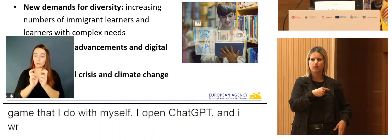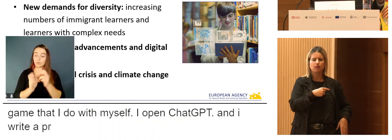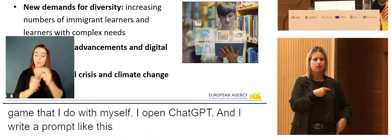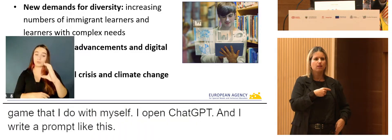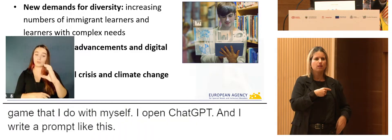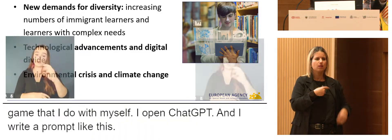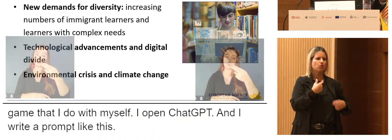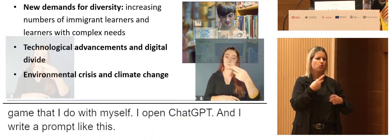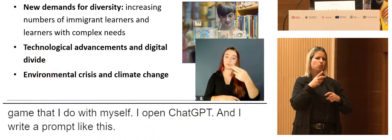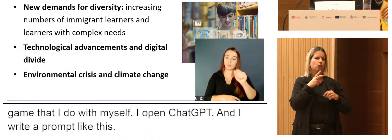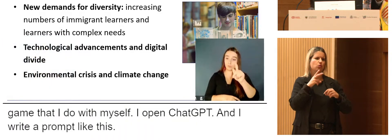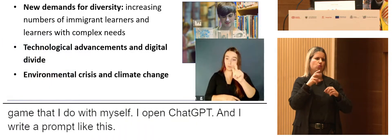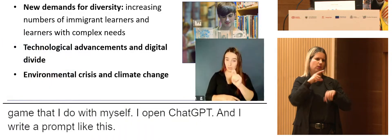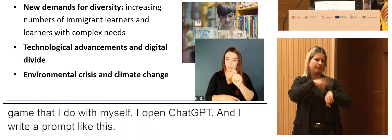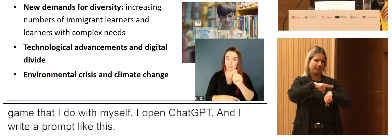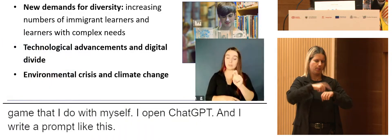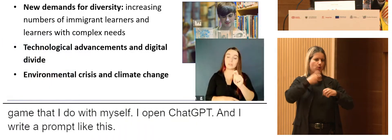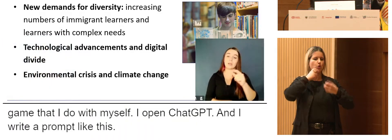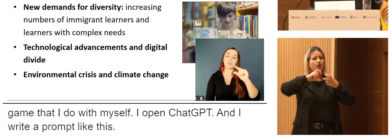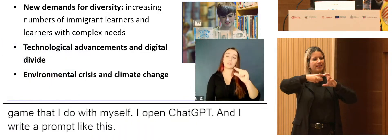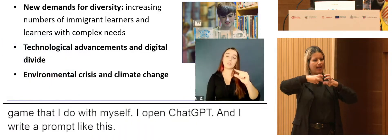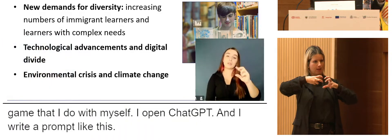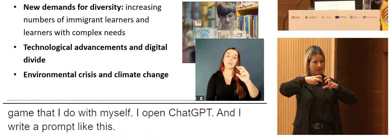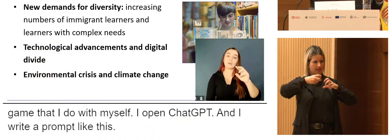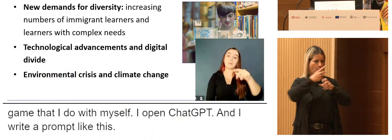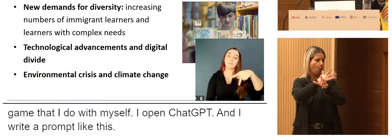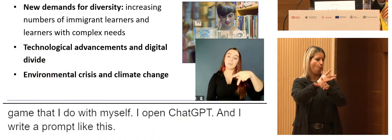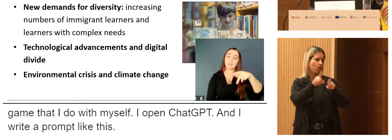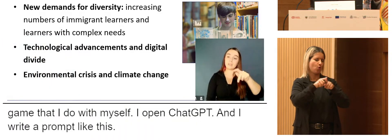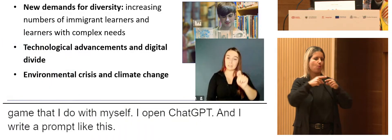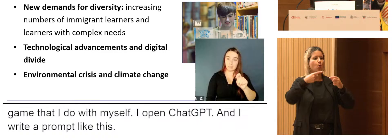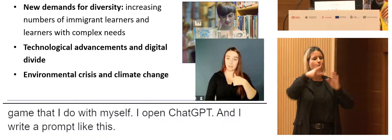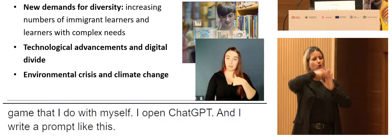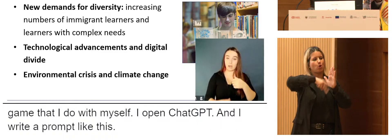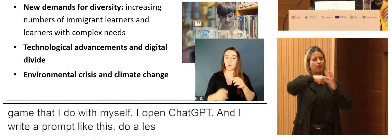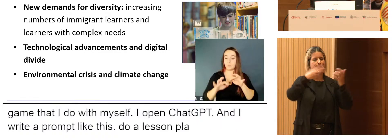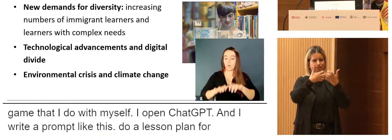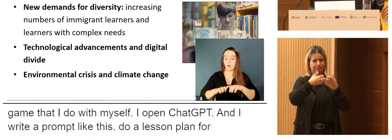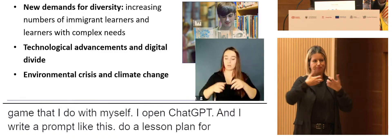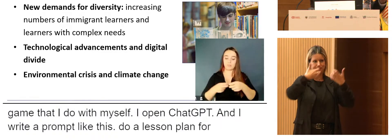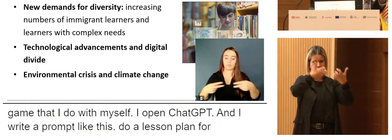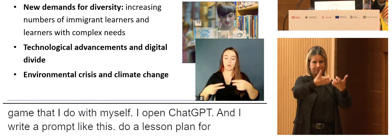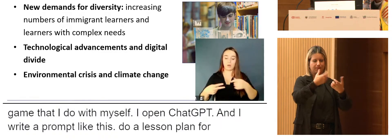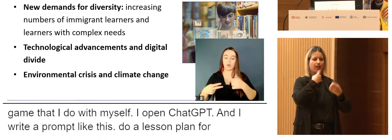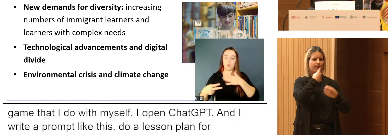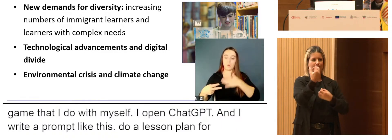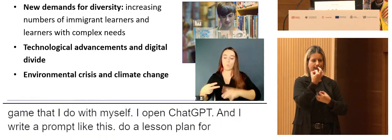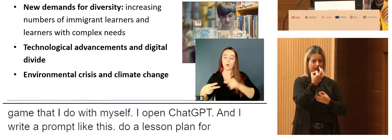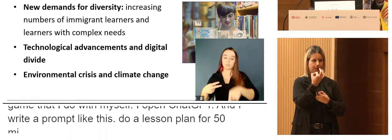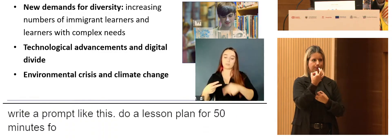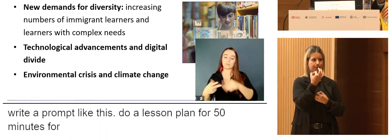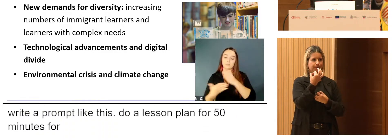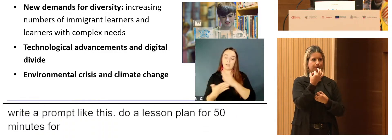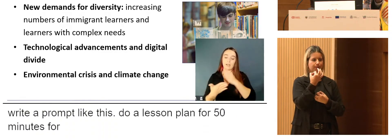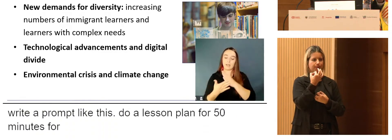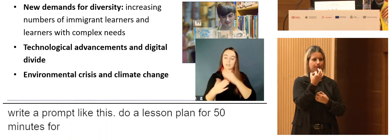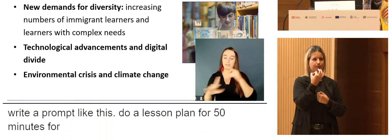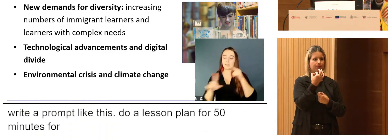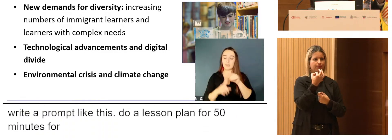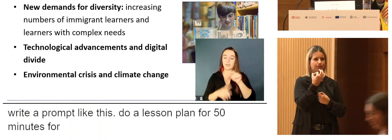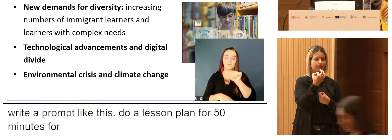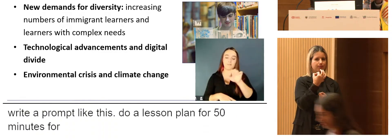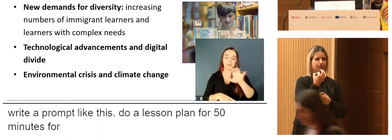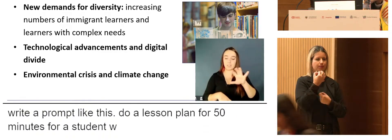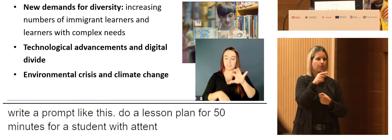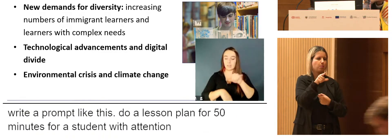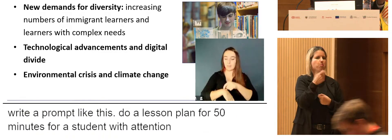this: do a lesson plan for 50 minutes for a student with attention